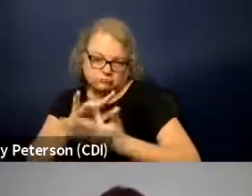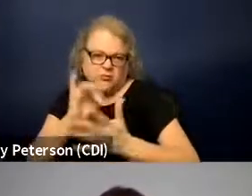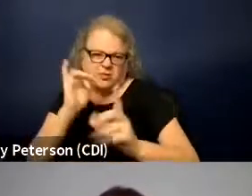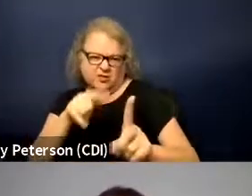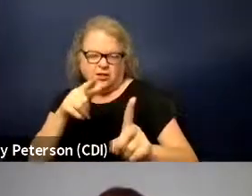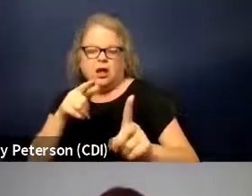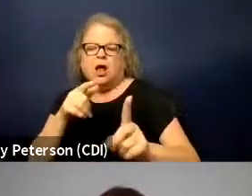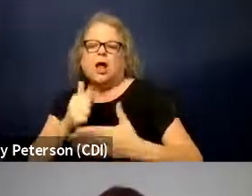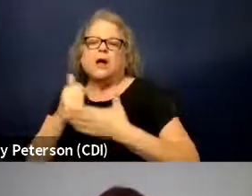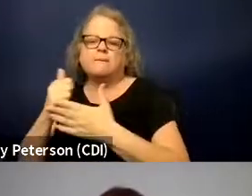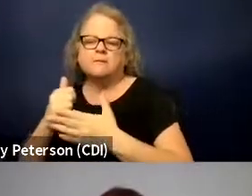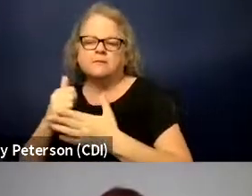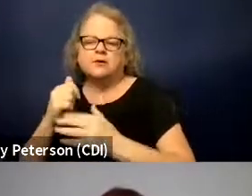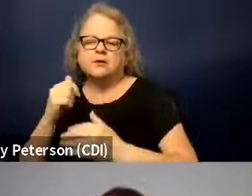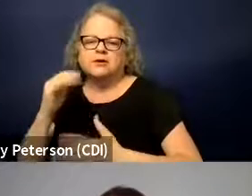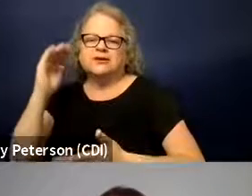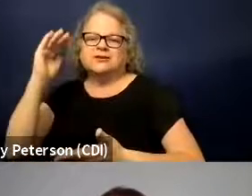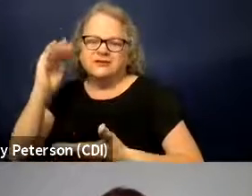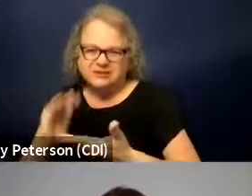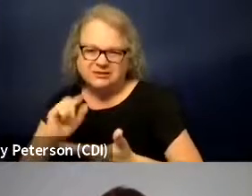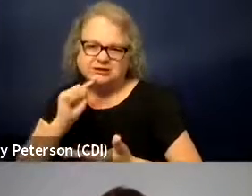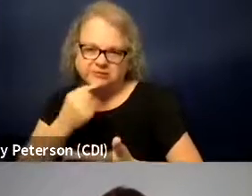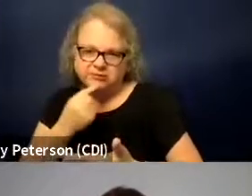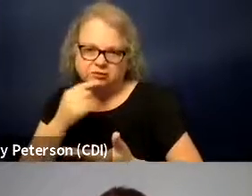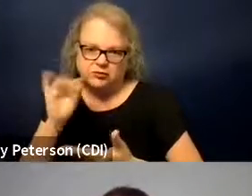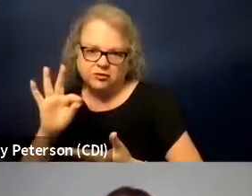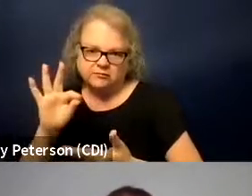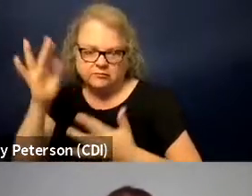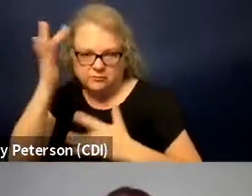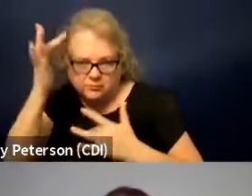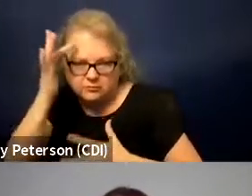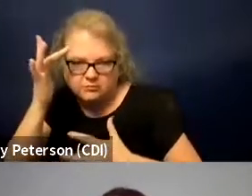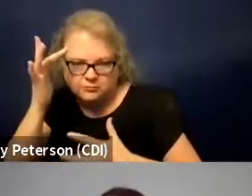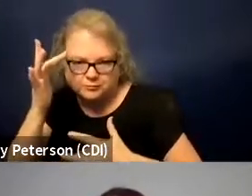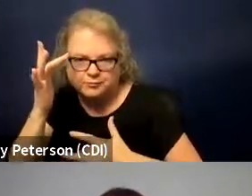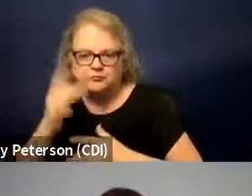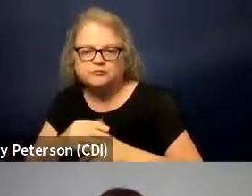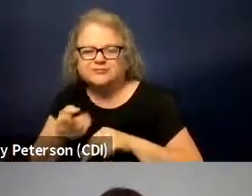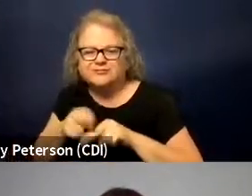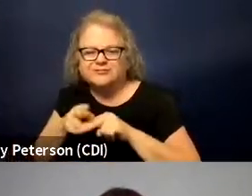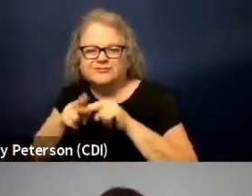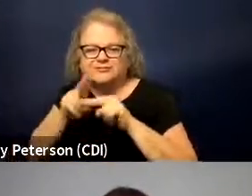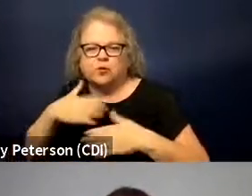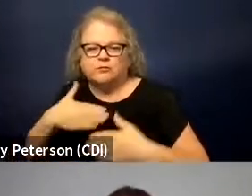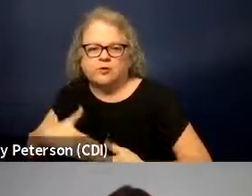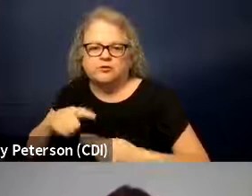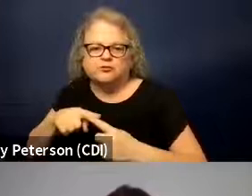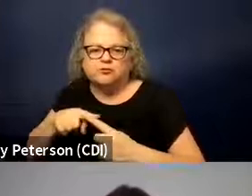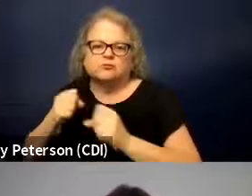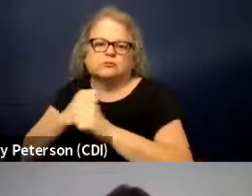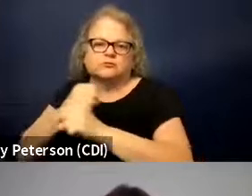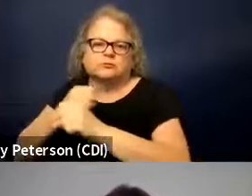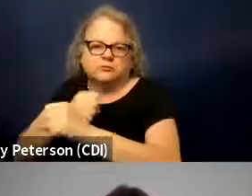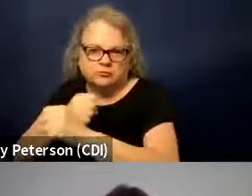antibodies, ask about the antibodies that can be given in your vein. Even if you've already been vaccinated and you're one of